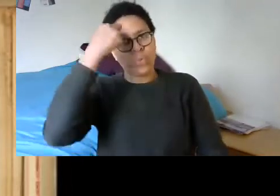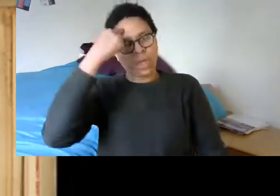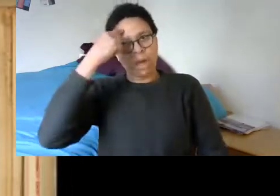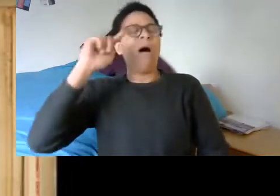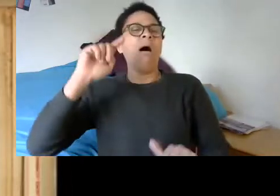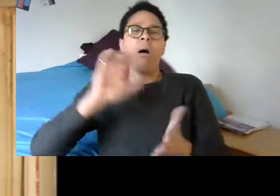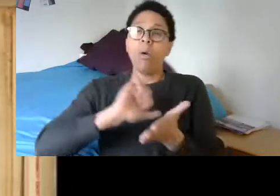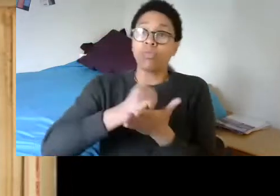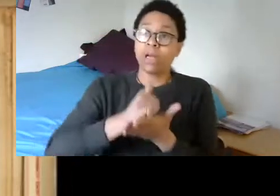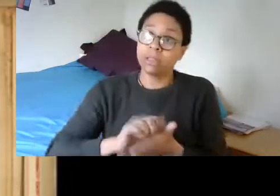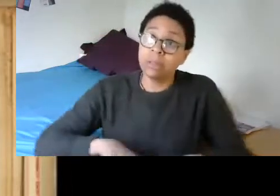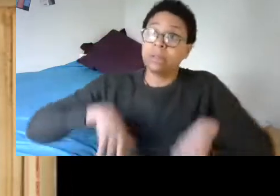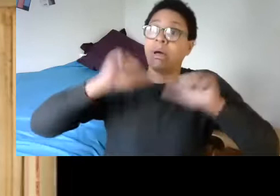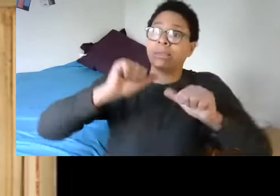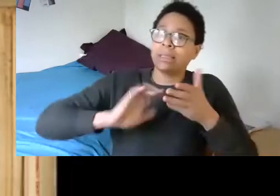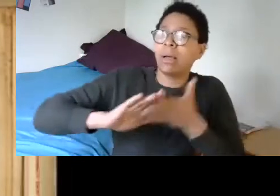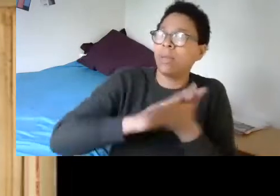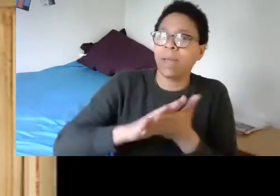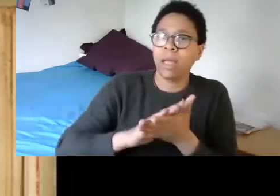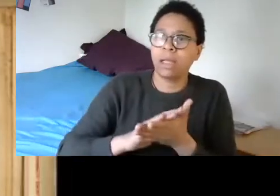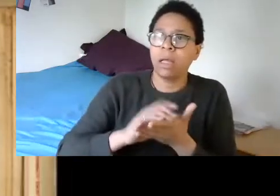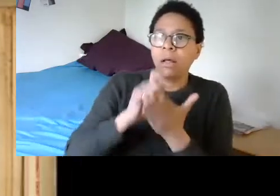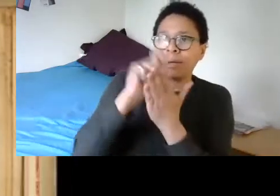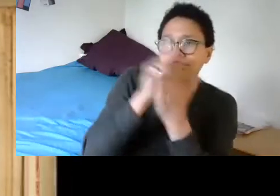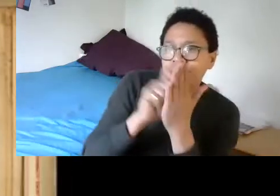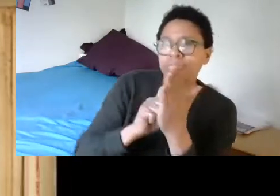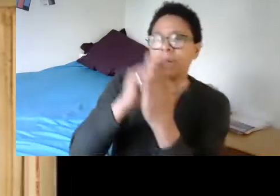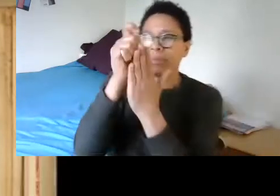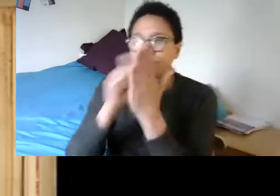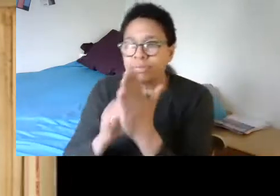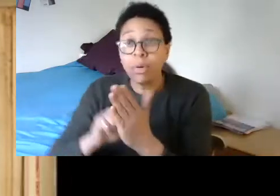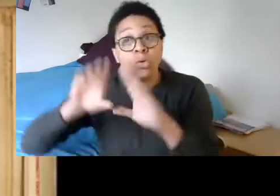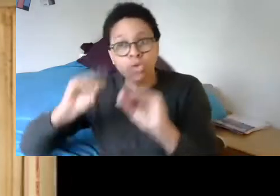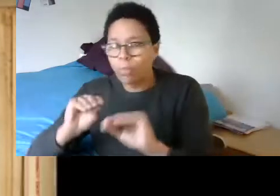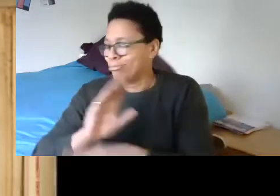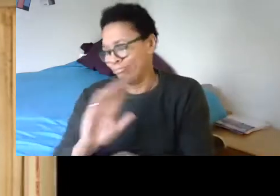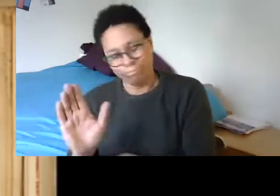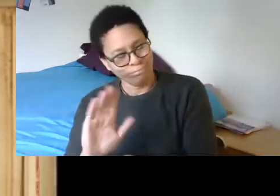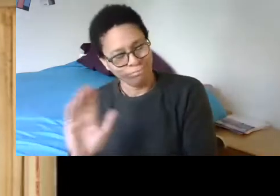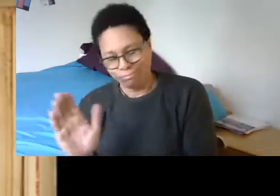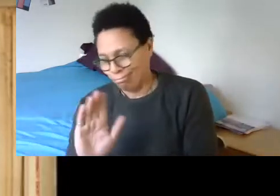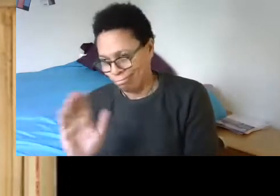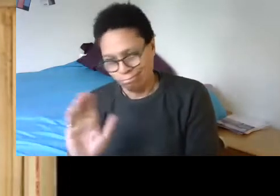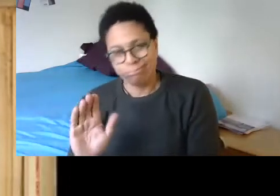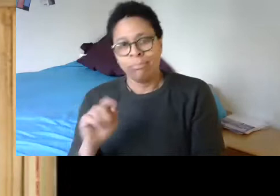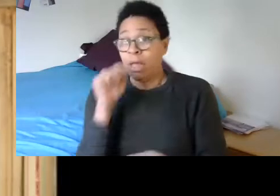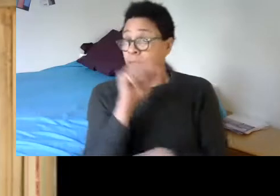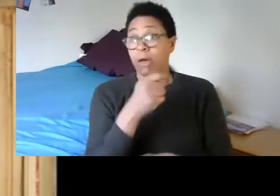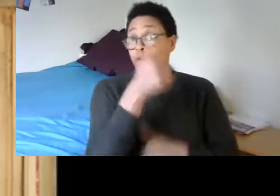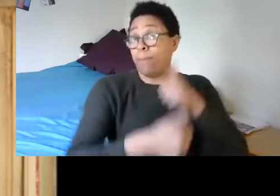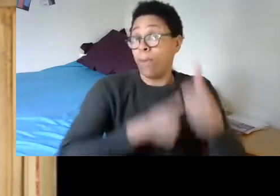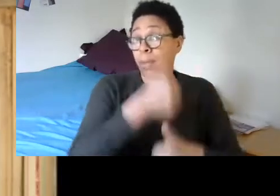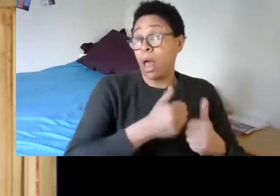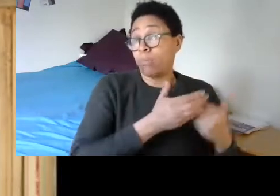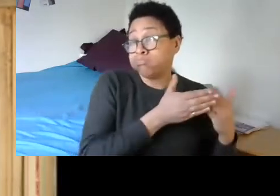manuscript culture would simply disappear, and it remained popular long into the following centuries. In fact, print was